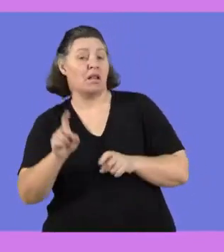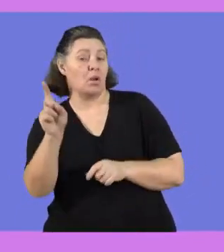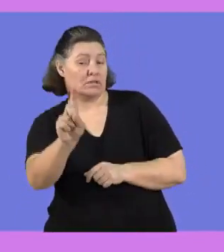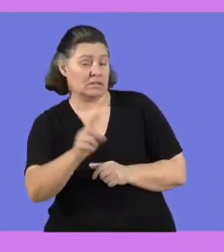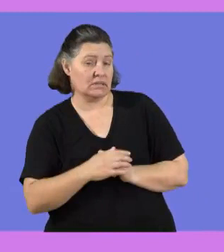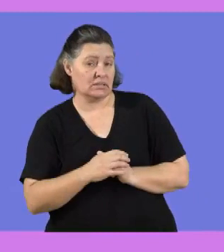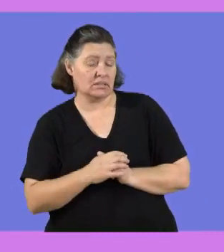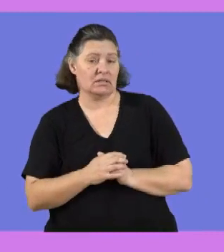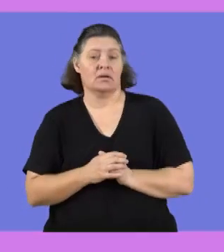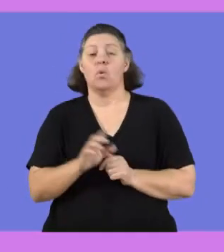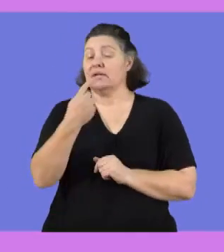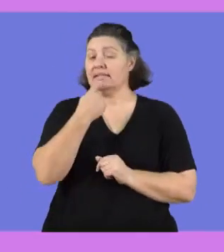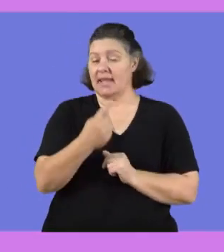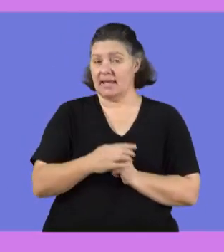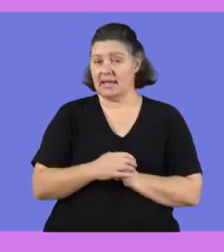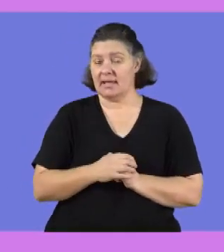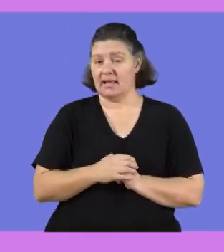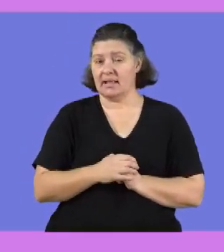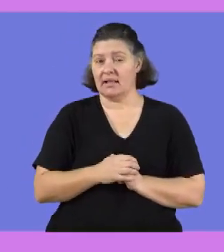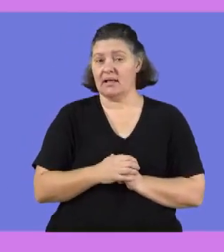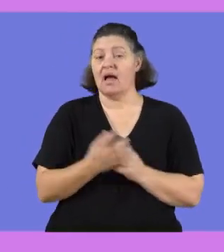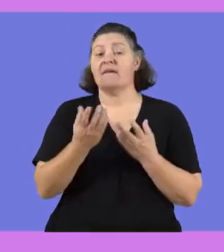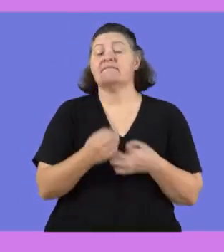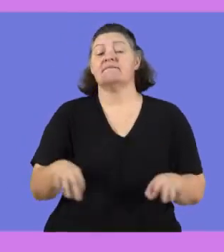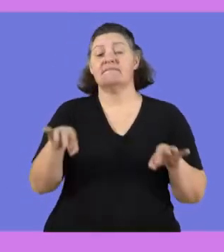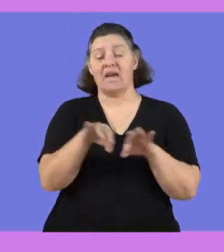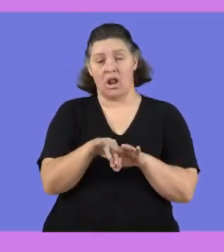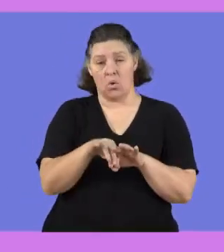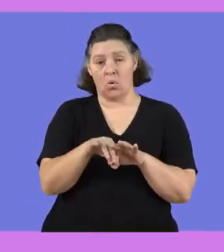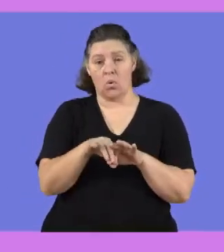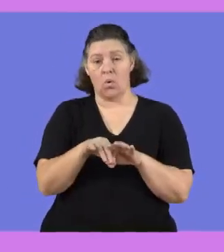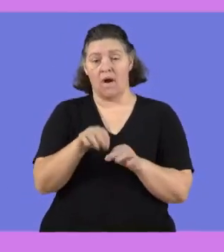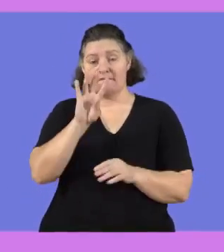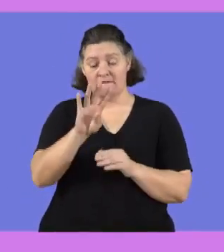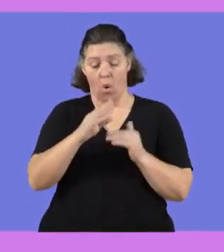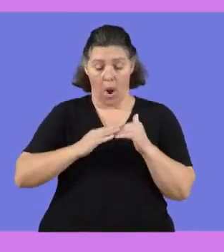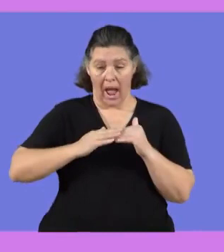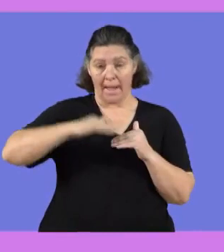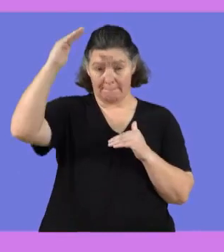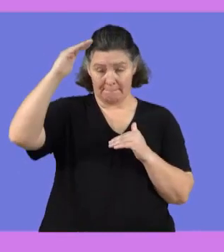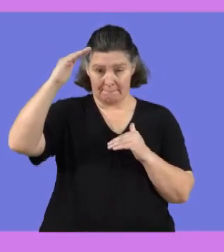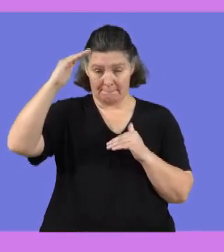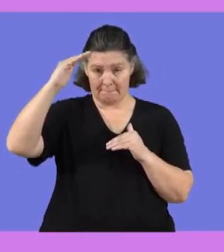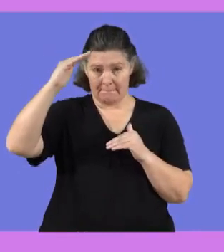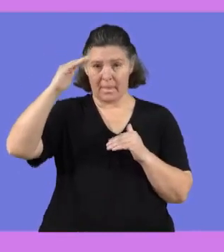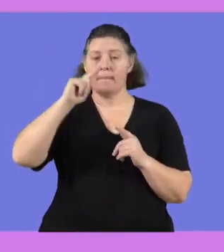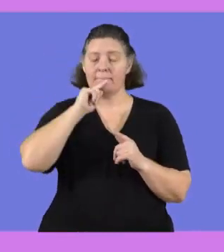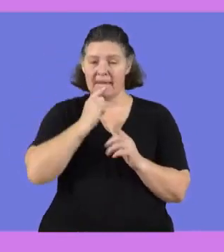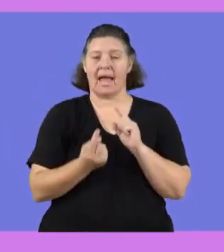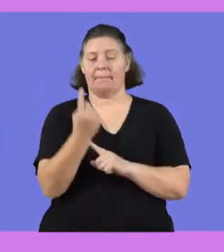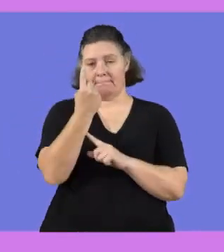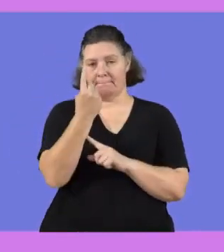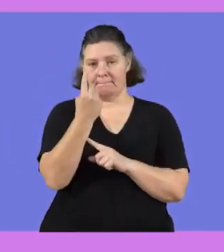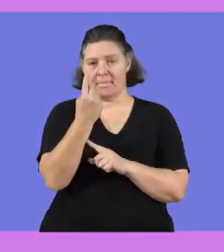the following. Number one, we said when the value is greater than 4, then